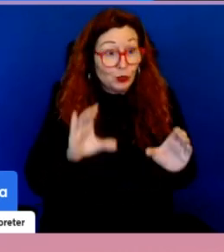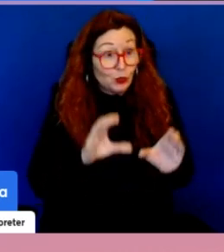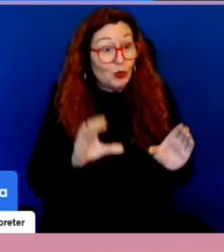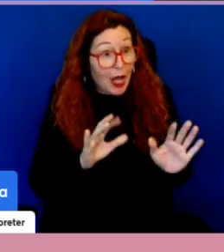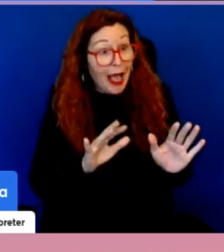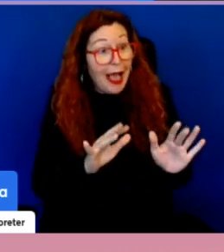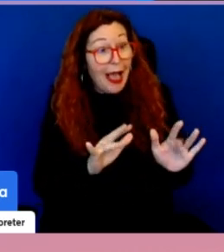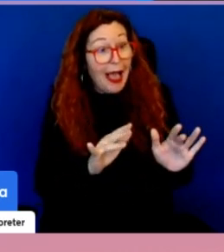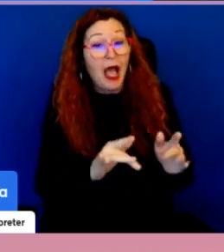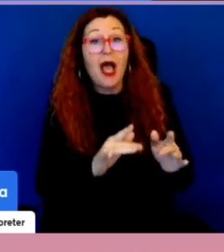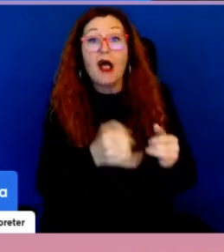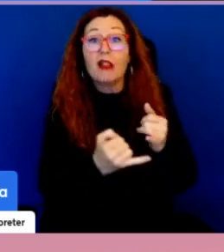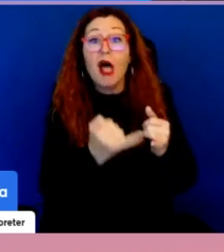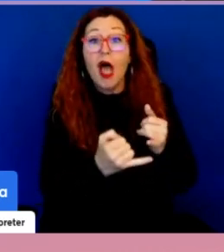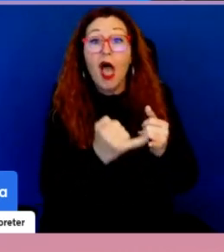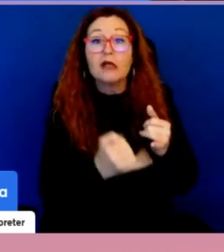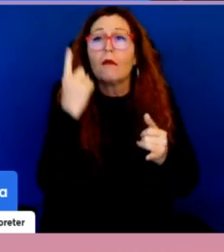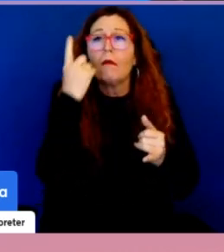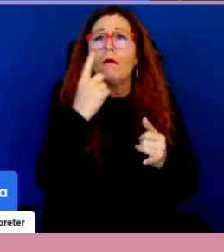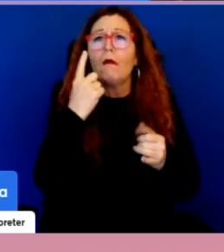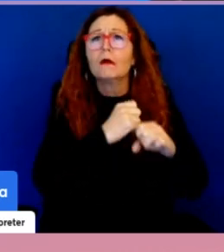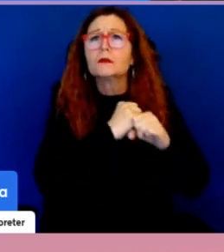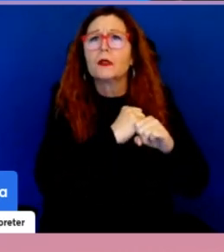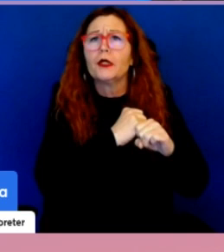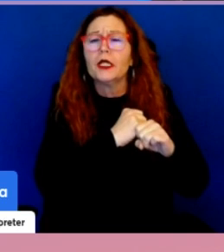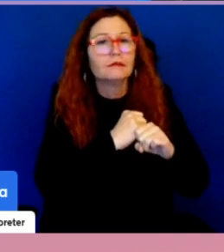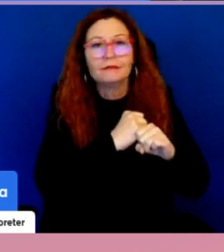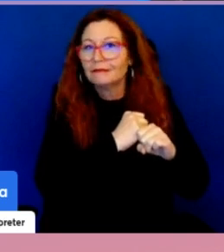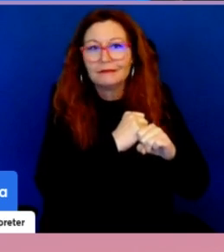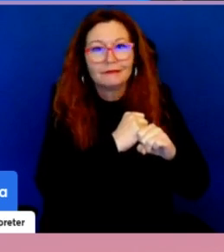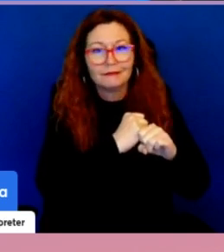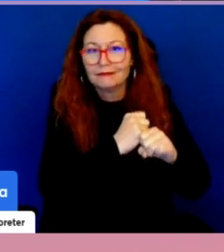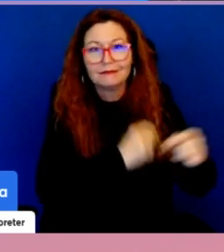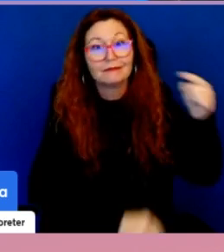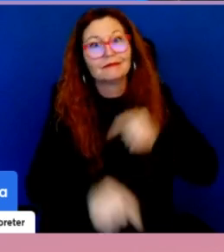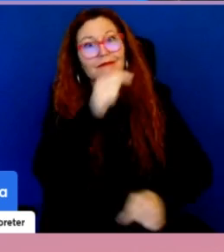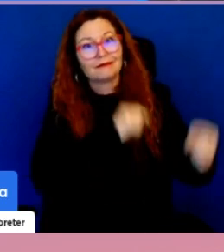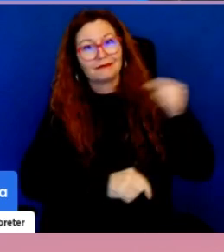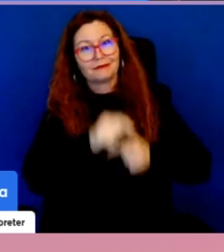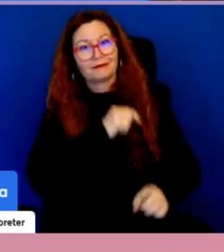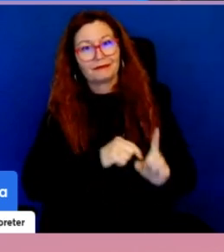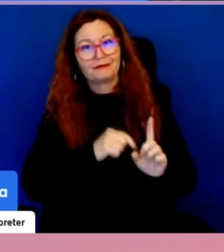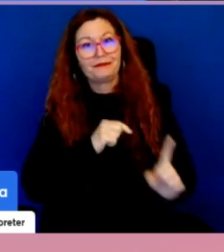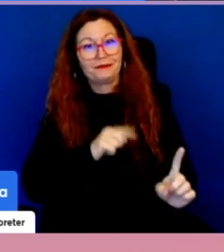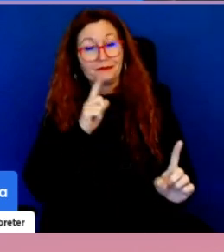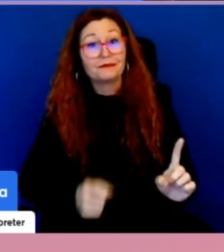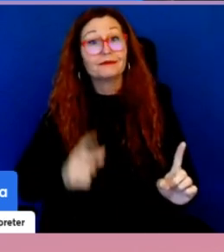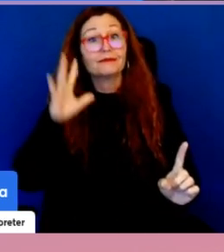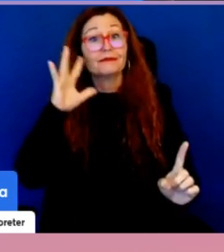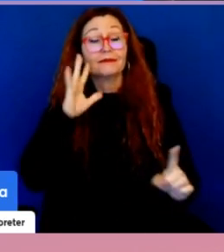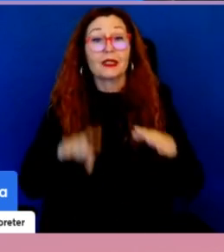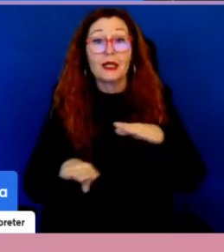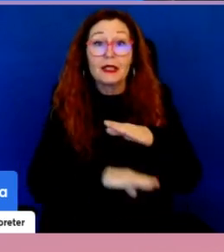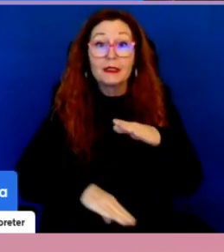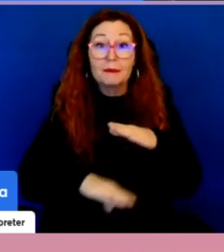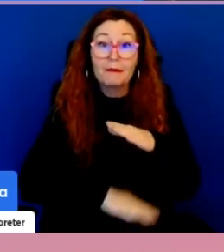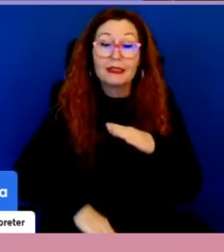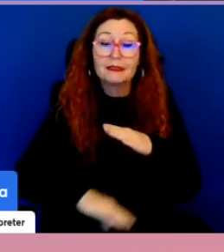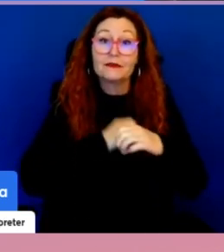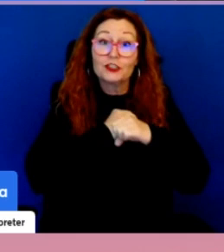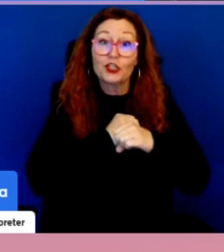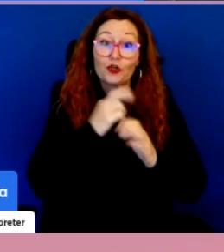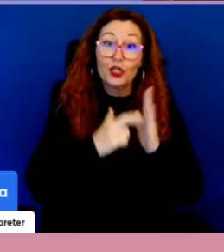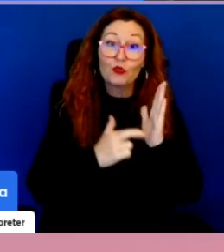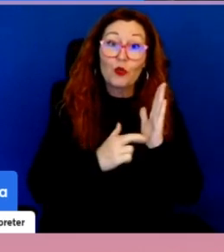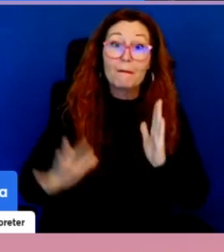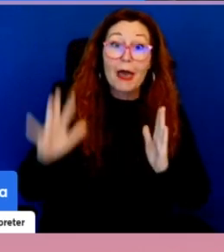in organizations rolling out data centers. And one of the fundamental aspects of security then was the four walls of your data center. You build the